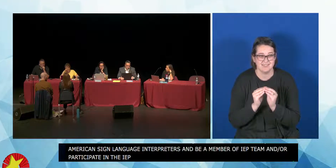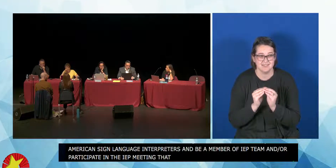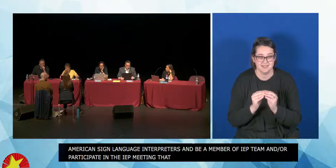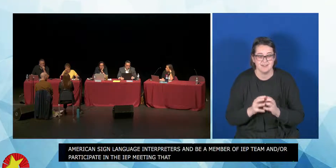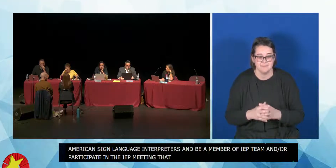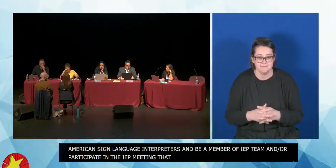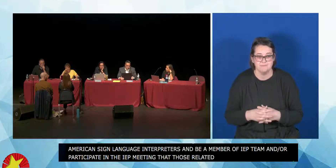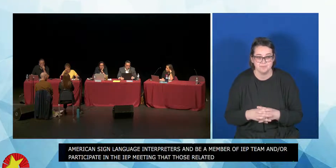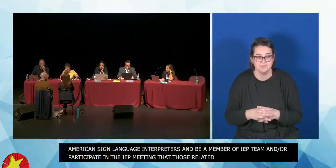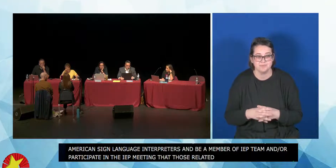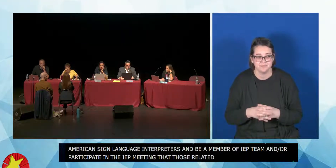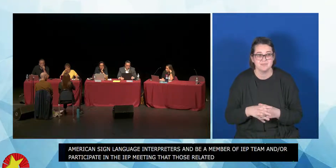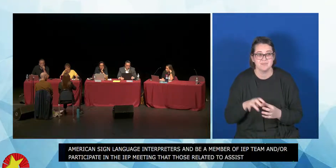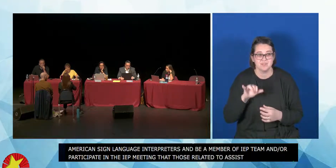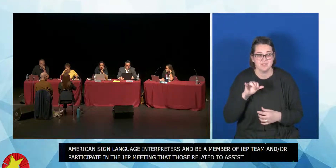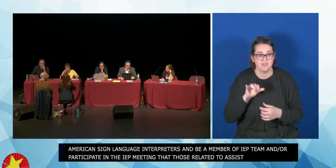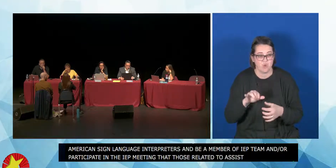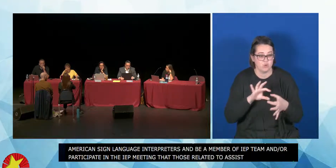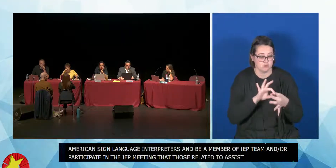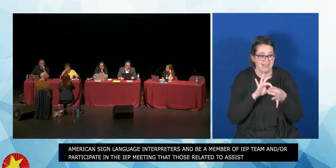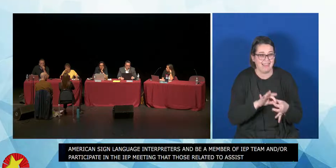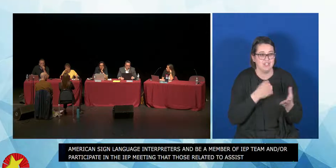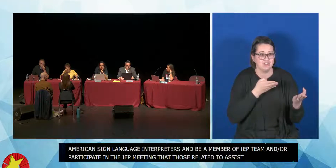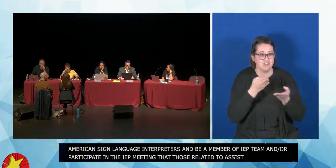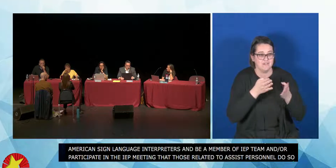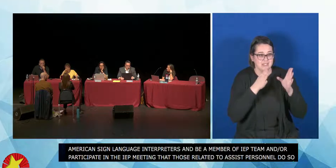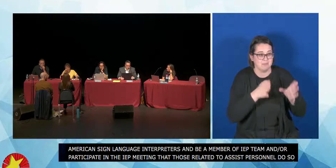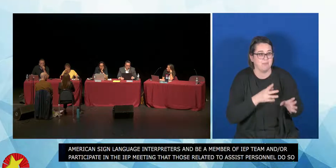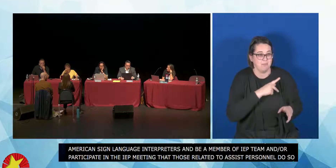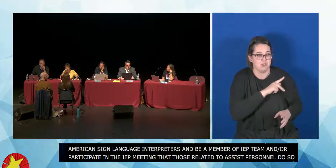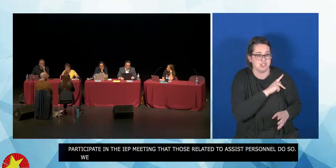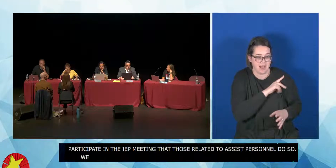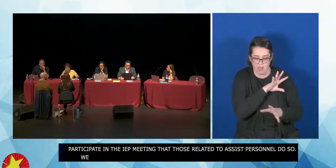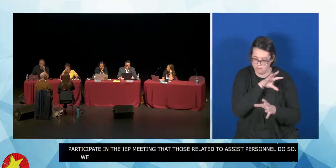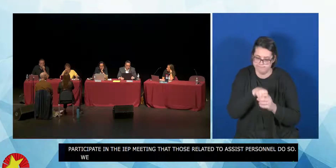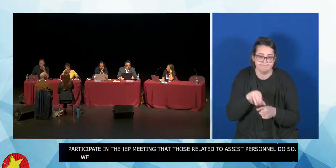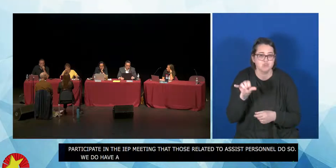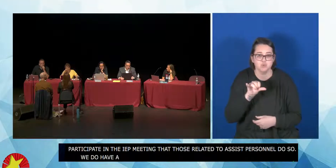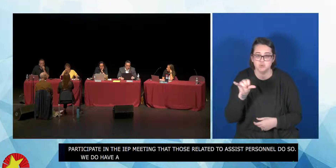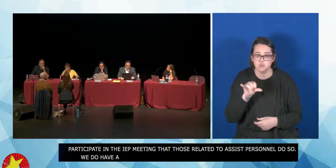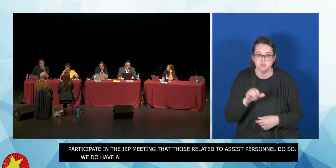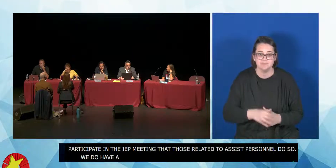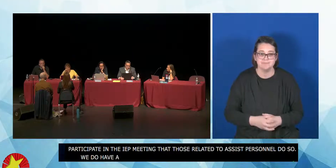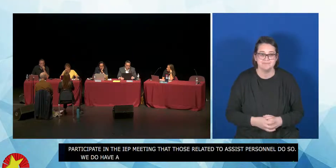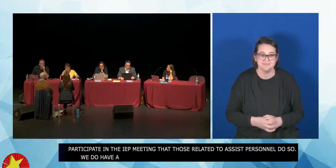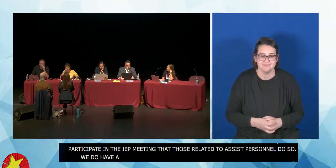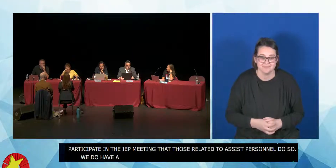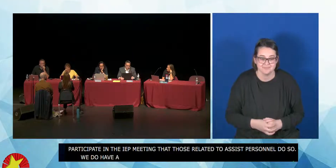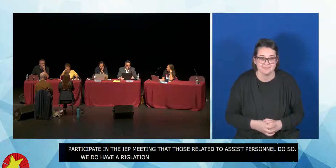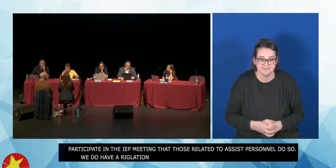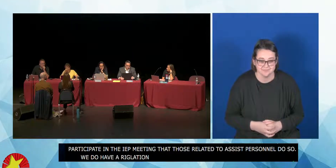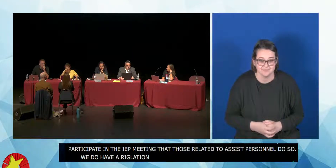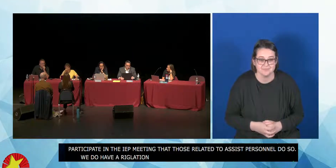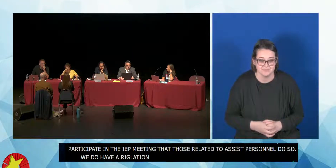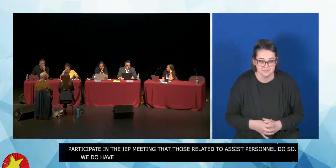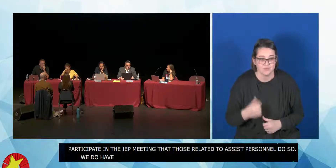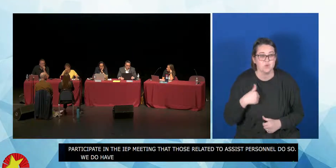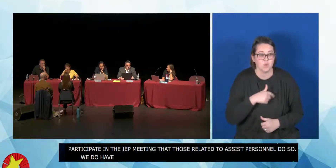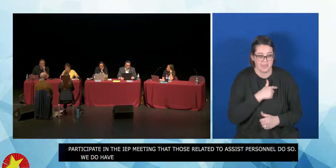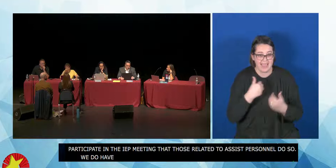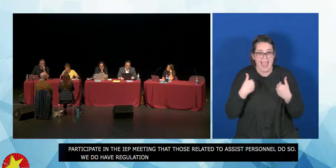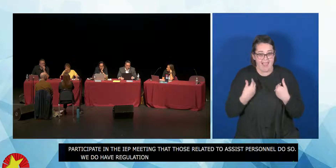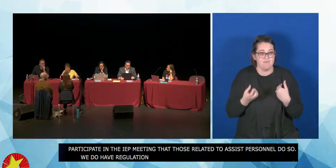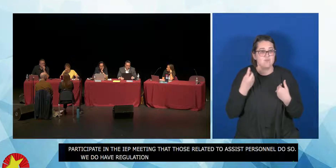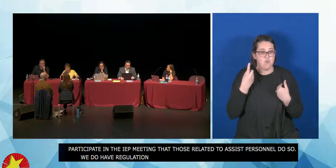personnel do so. We do have a regulation specific to this that we have